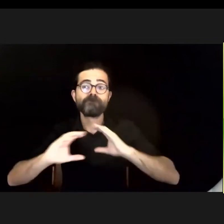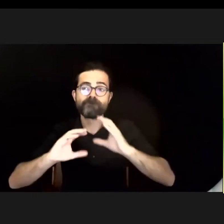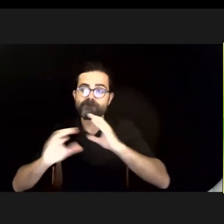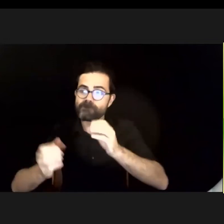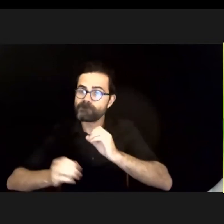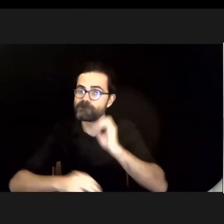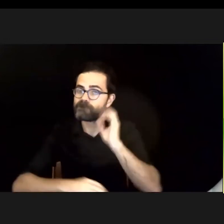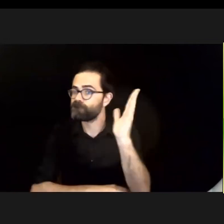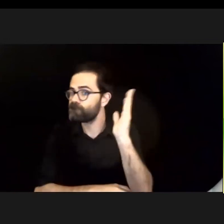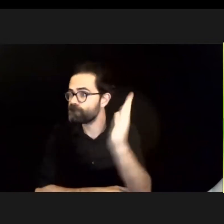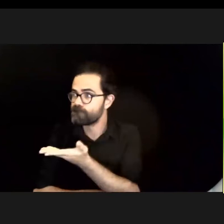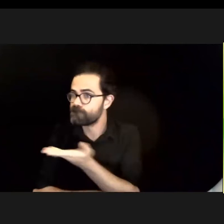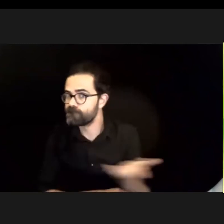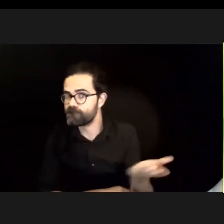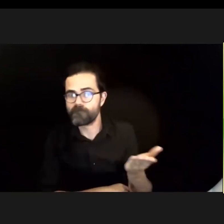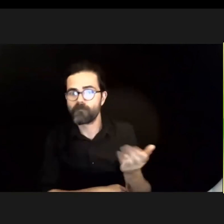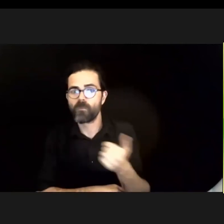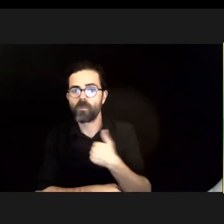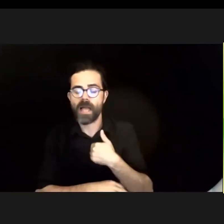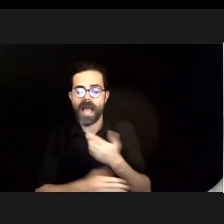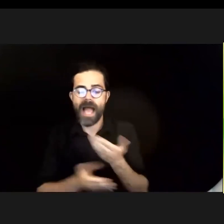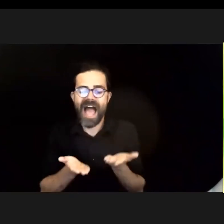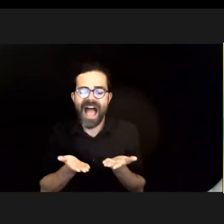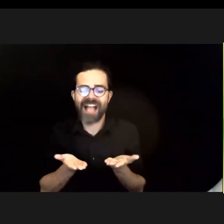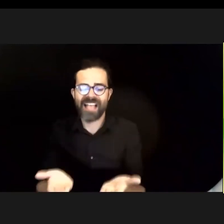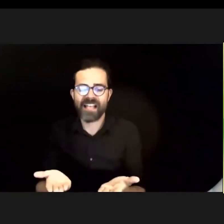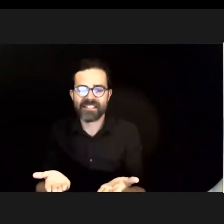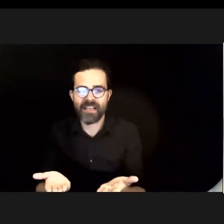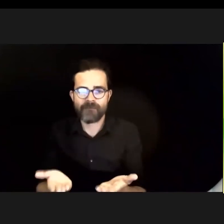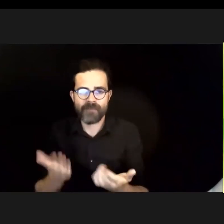assistive technology, we want it to be